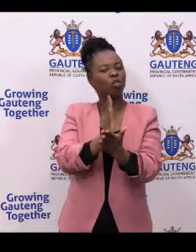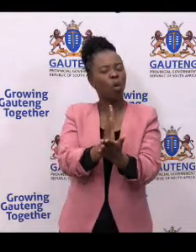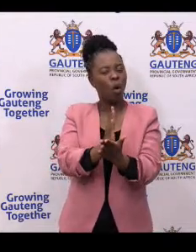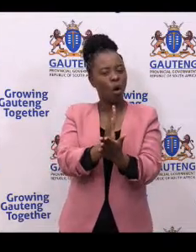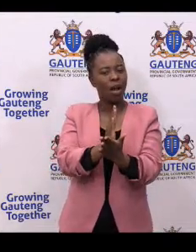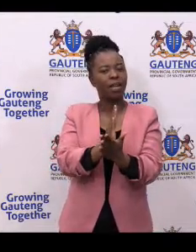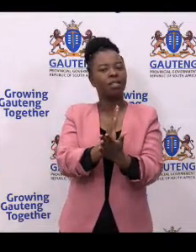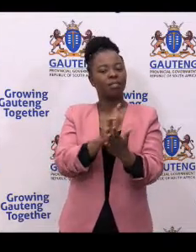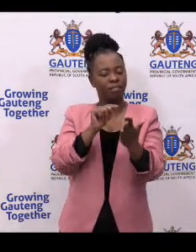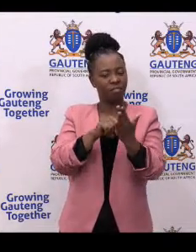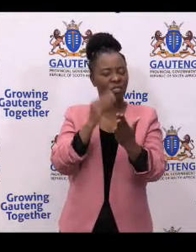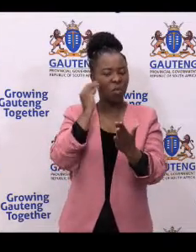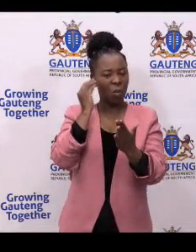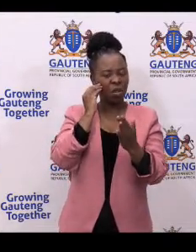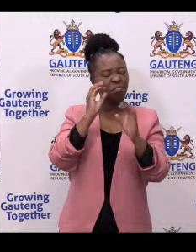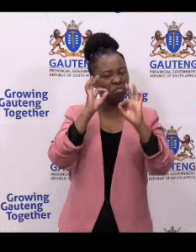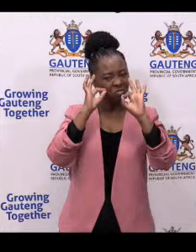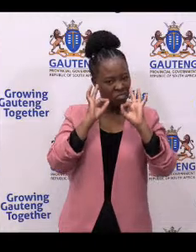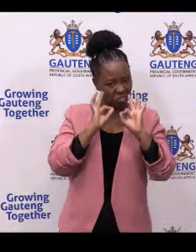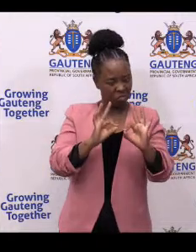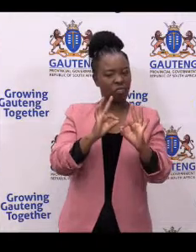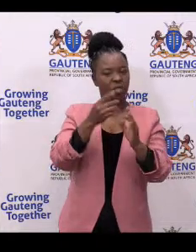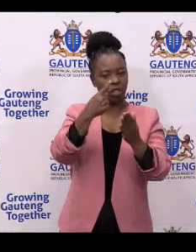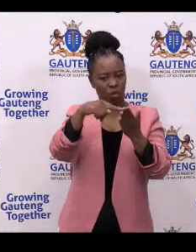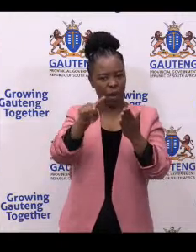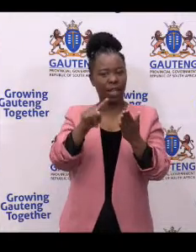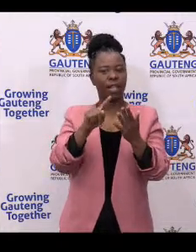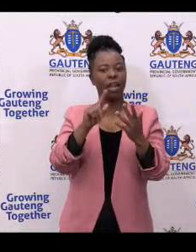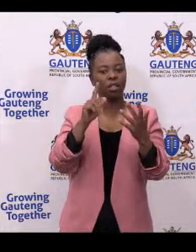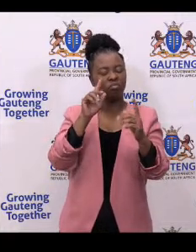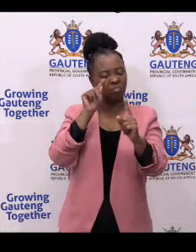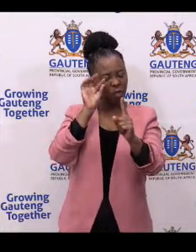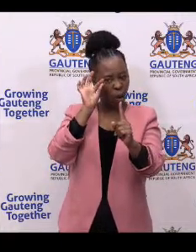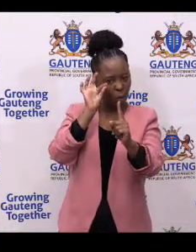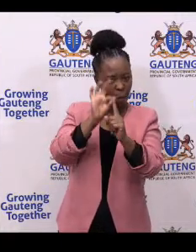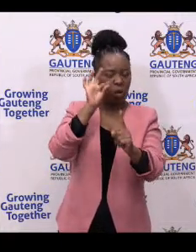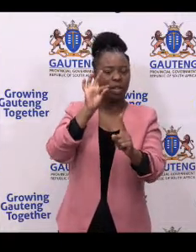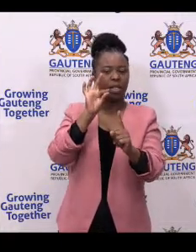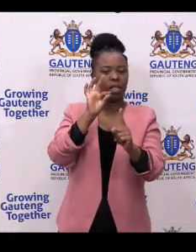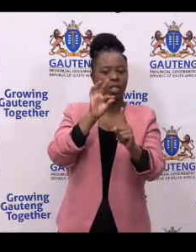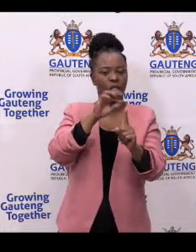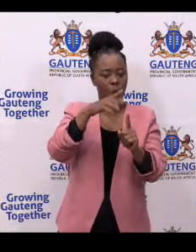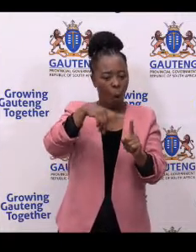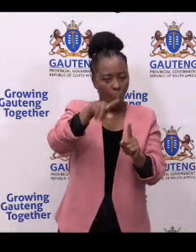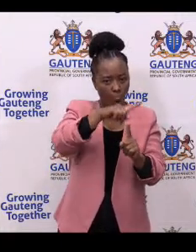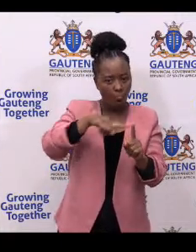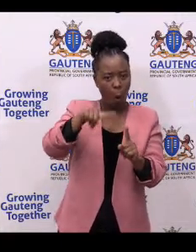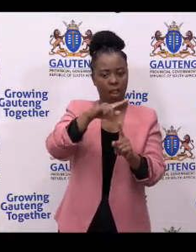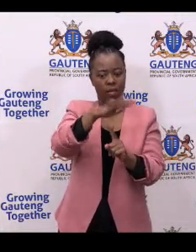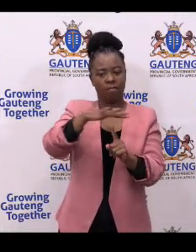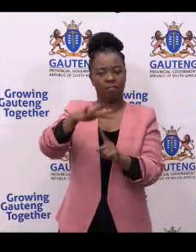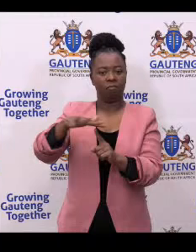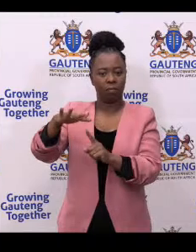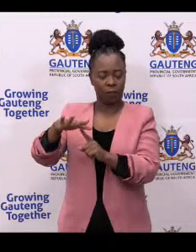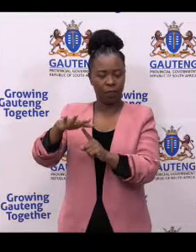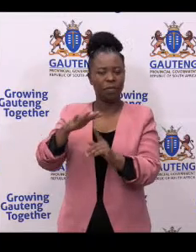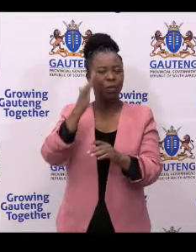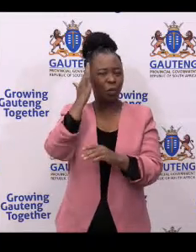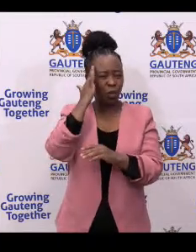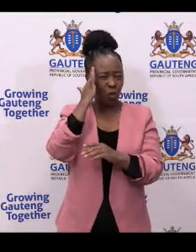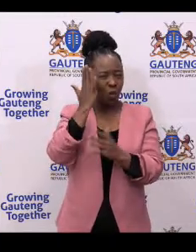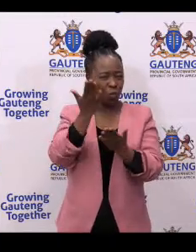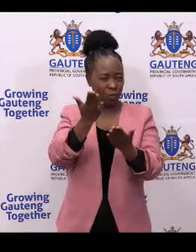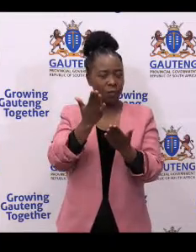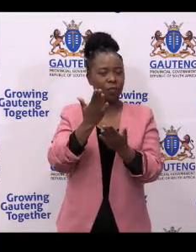precise and decisive in most aspects. We must also accept that it has not been a very easy time as